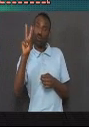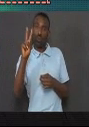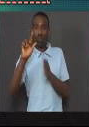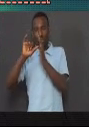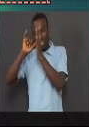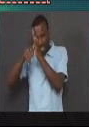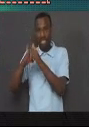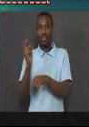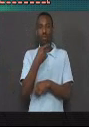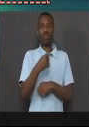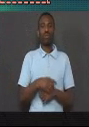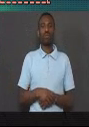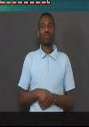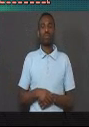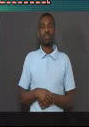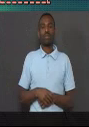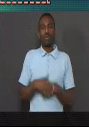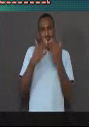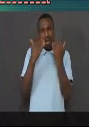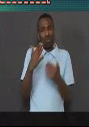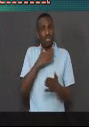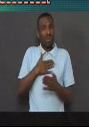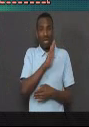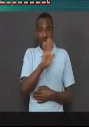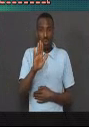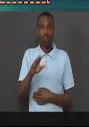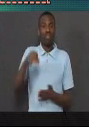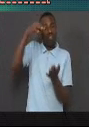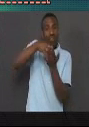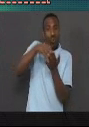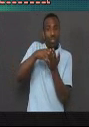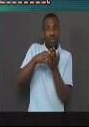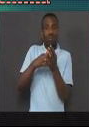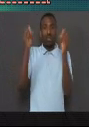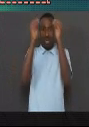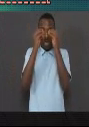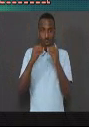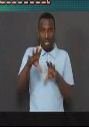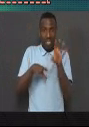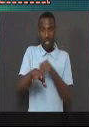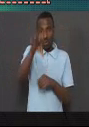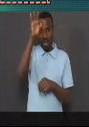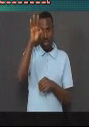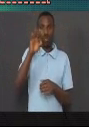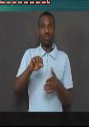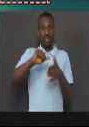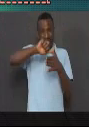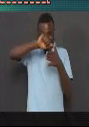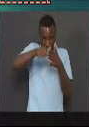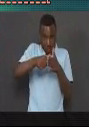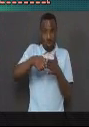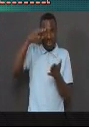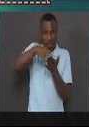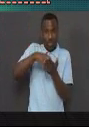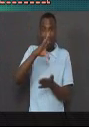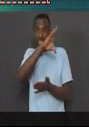seconds. Please calculate the frequency, the angular frequency, and